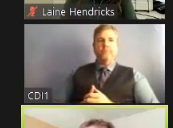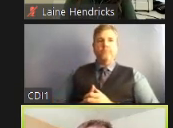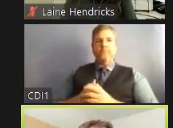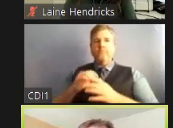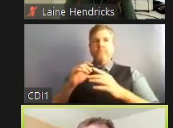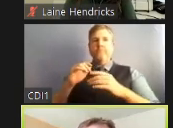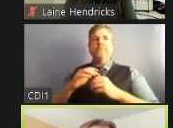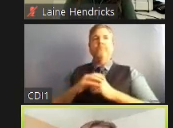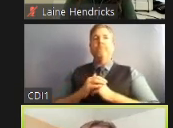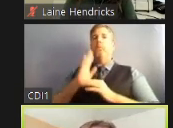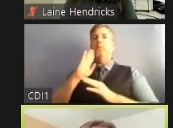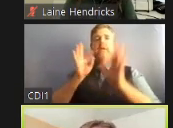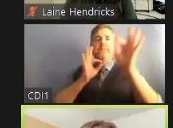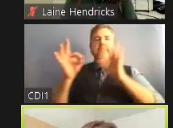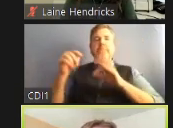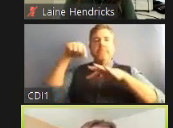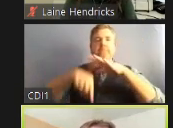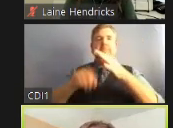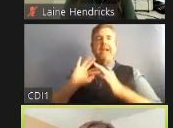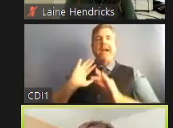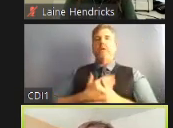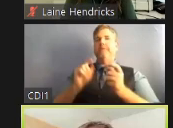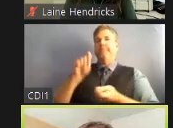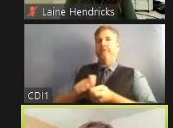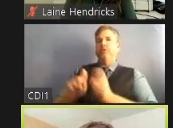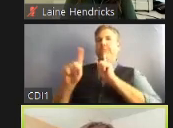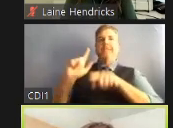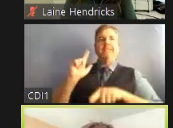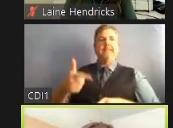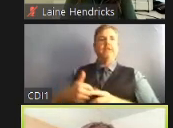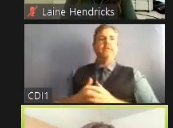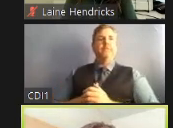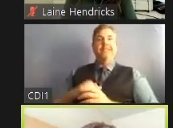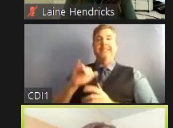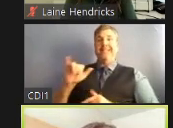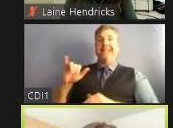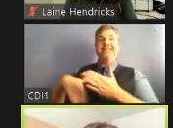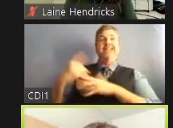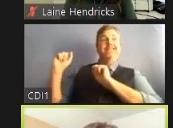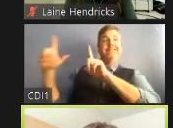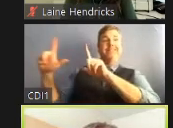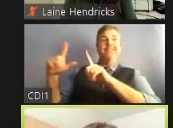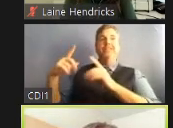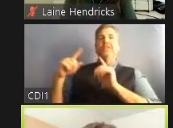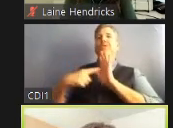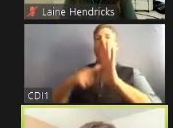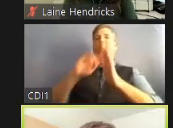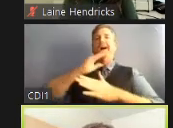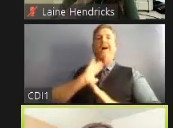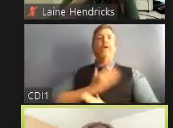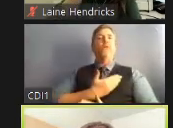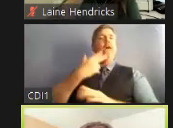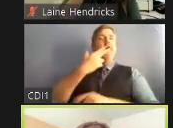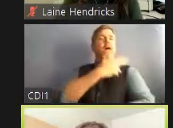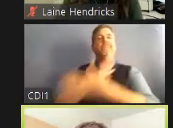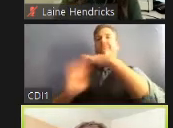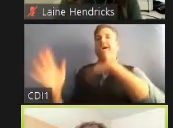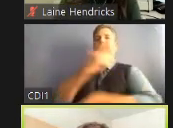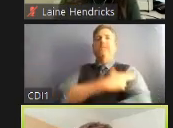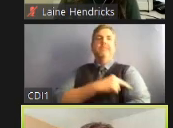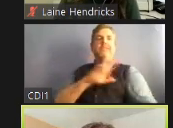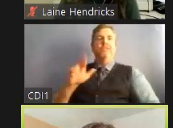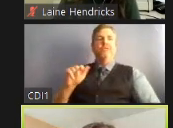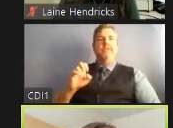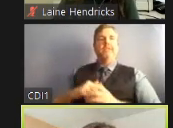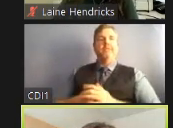our hospitalization rates compared to other counties. We do have, if anyone's looking, you'll see that our case rates are